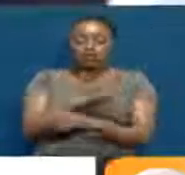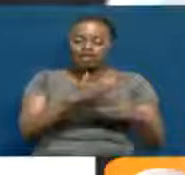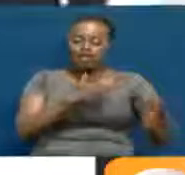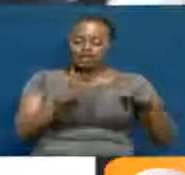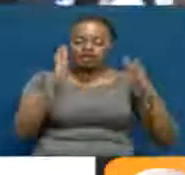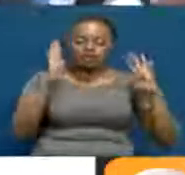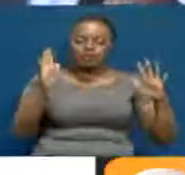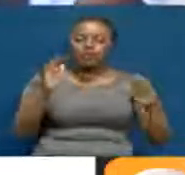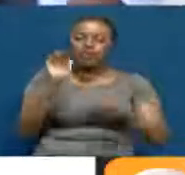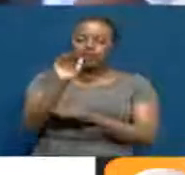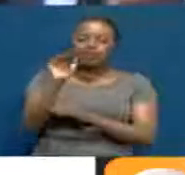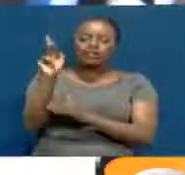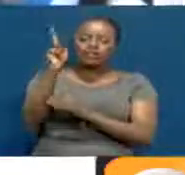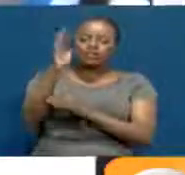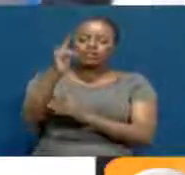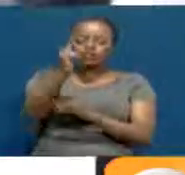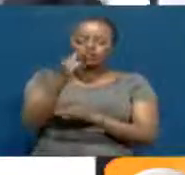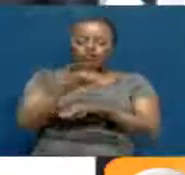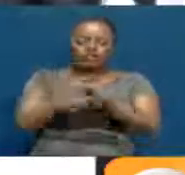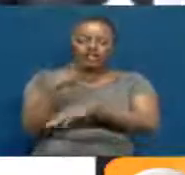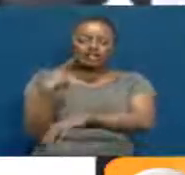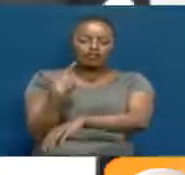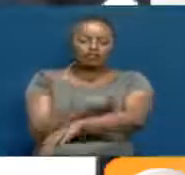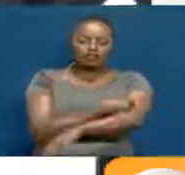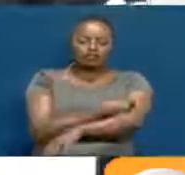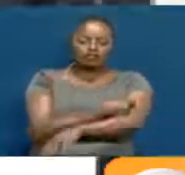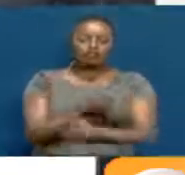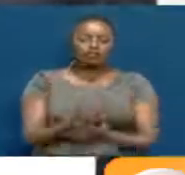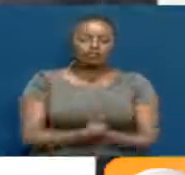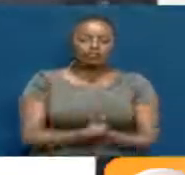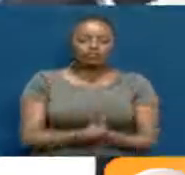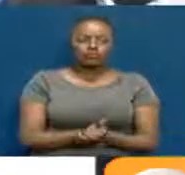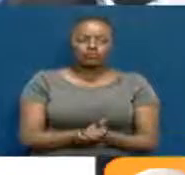Kenyans to come out and get vaccinated. Raquel Mugai, Citizen TV, Nairobi.